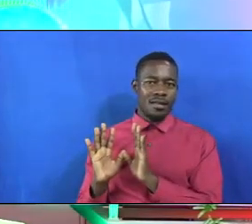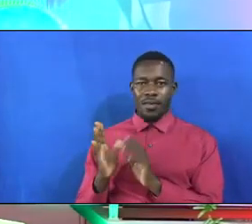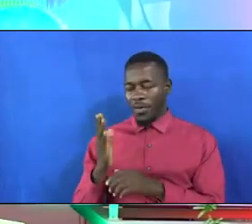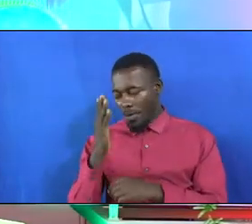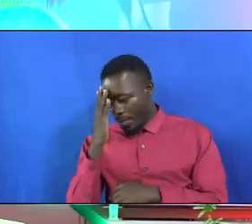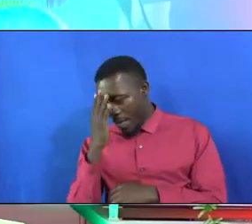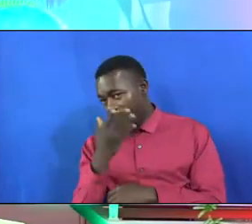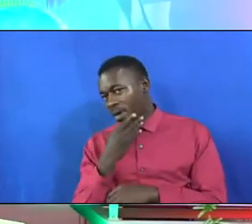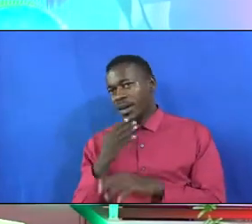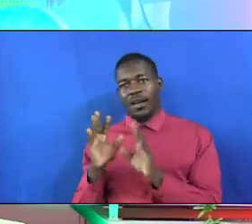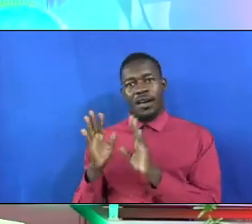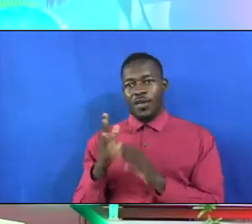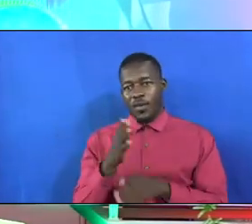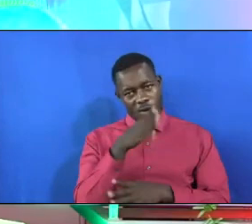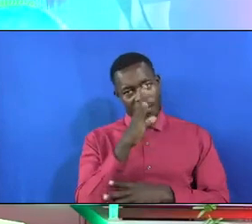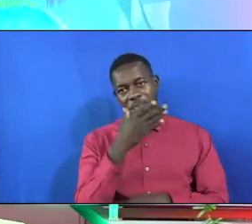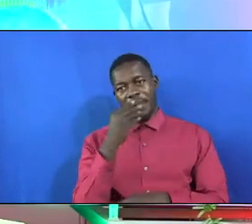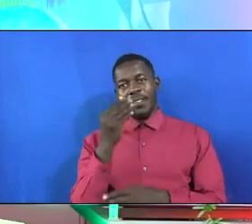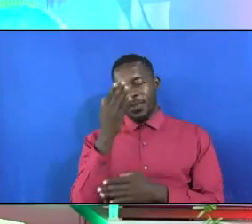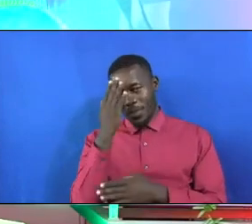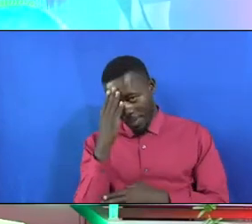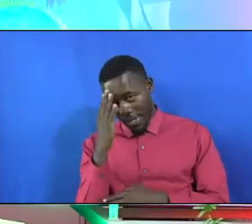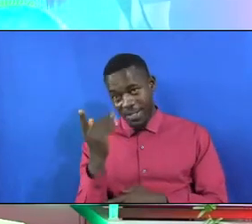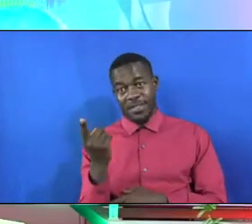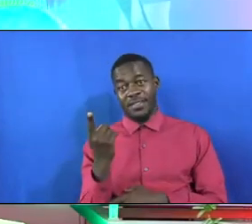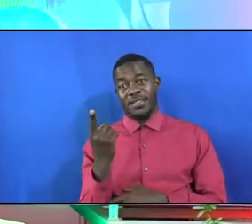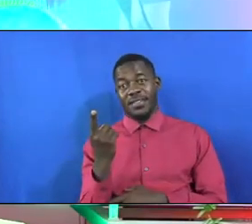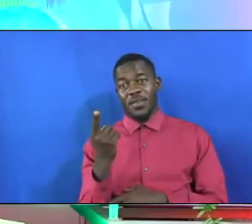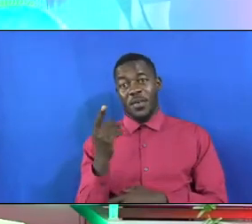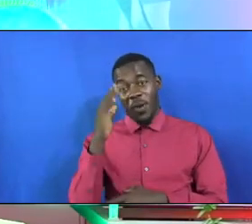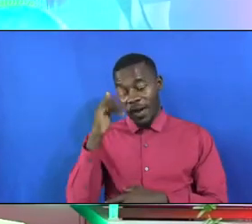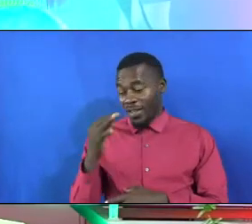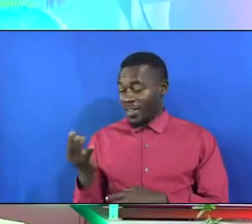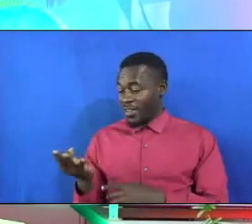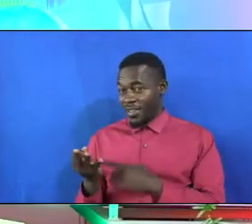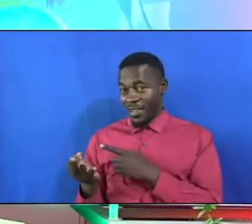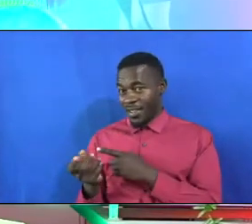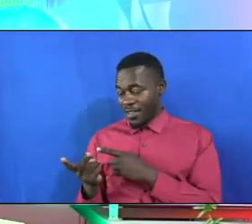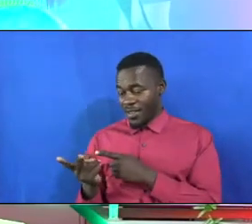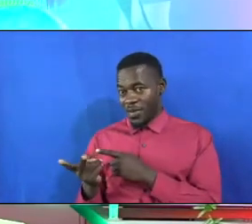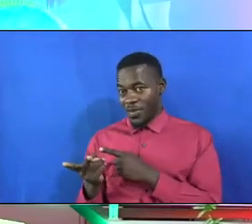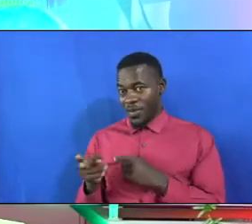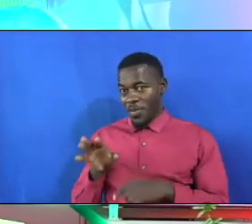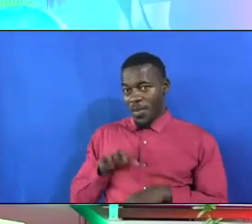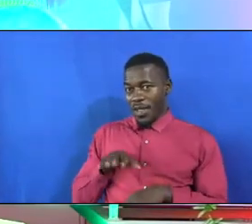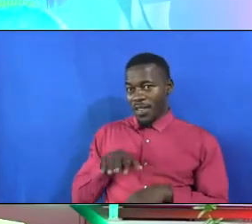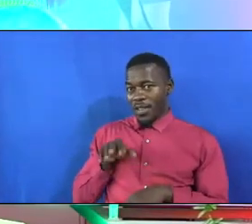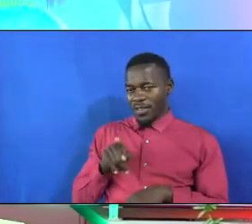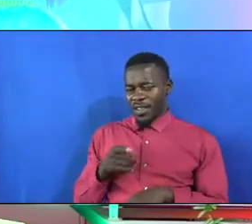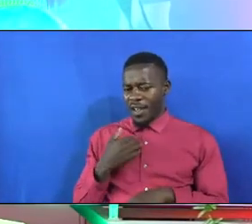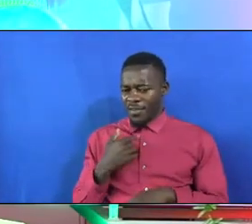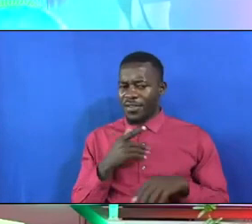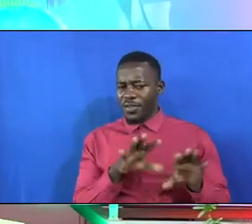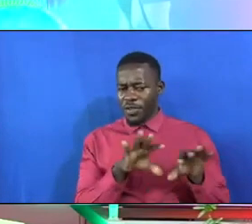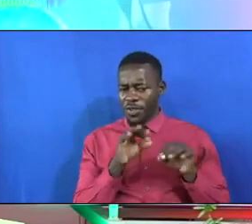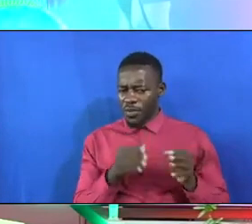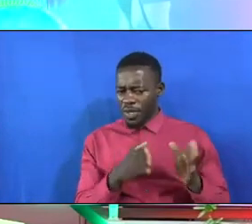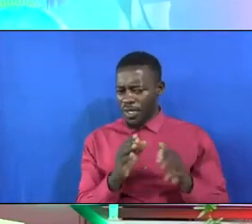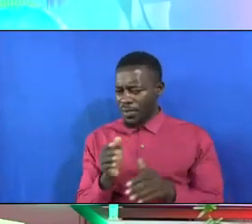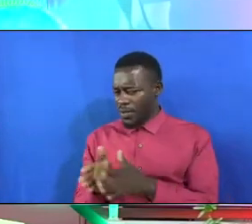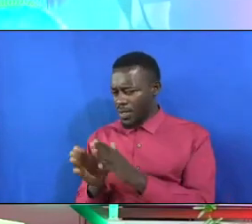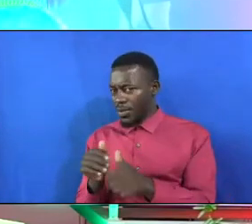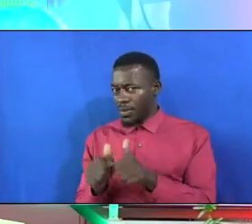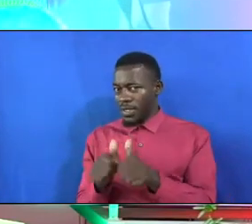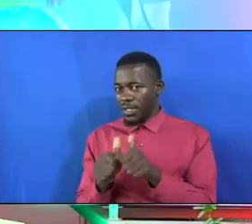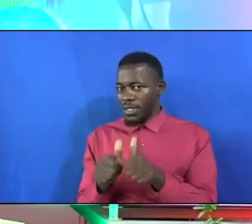know, these women, they had a choice to say that this was a decree from the king, so nothing to do